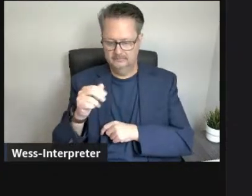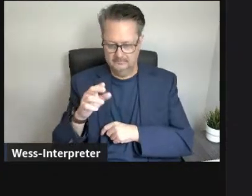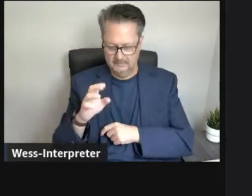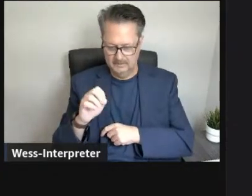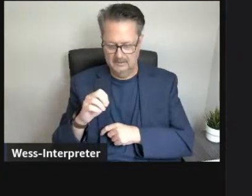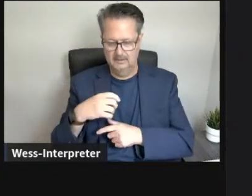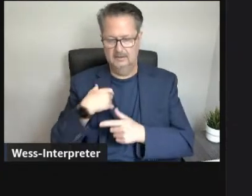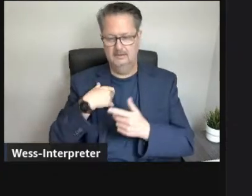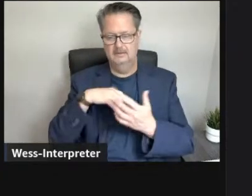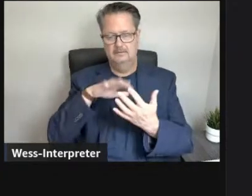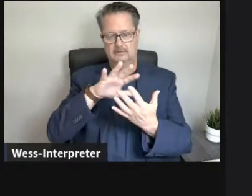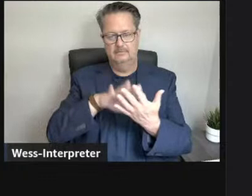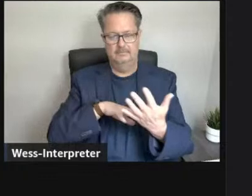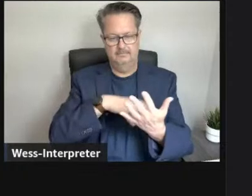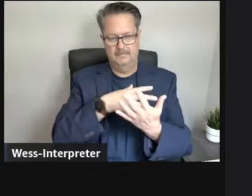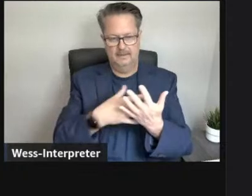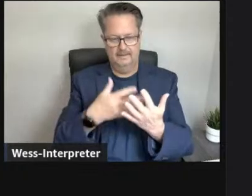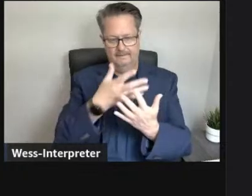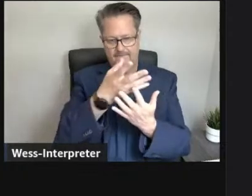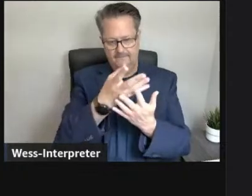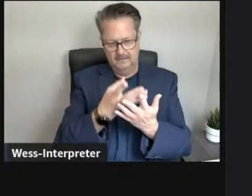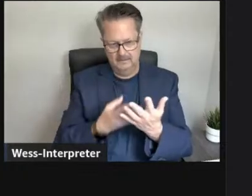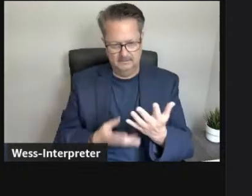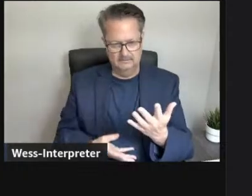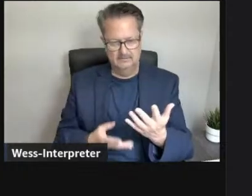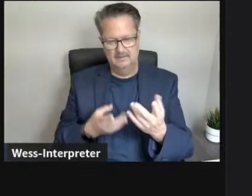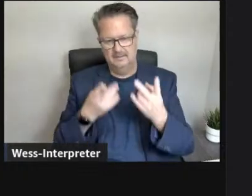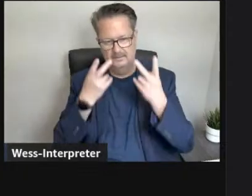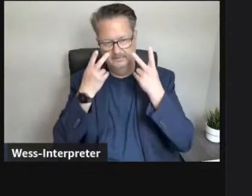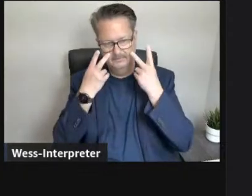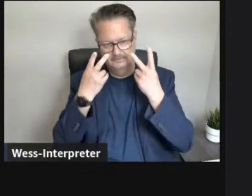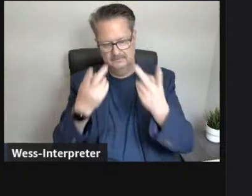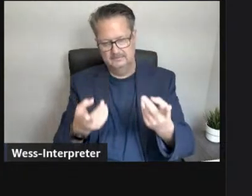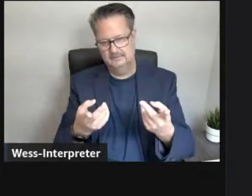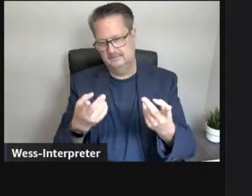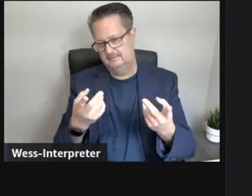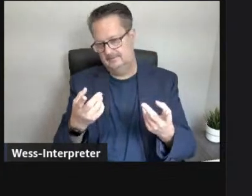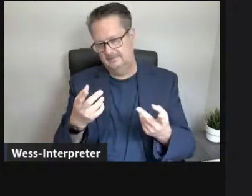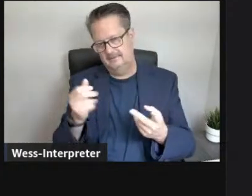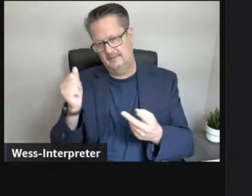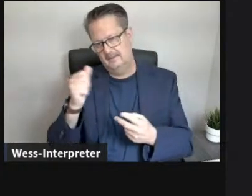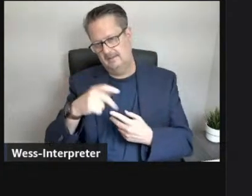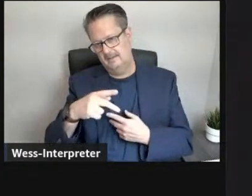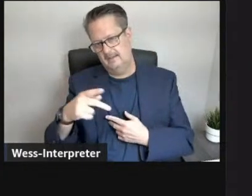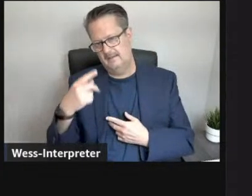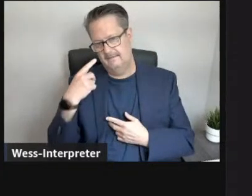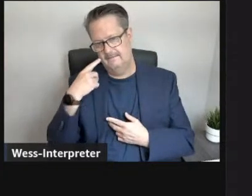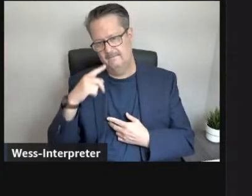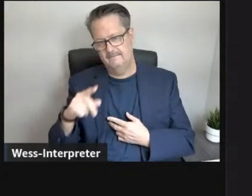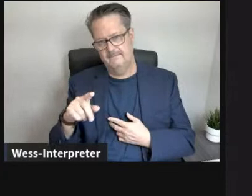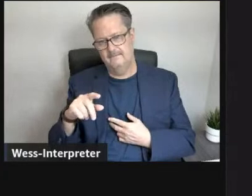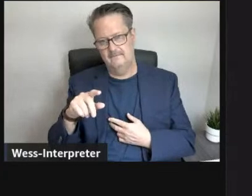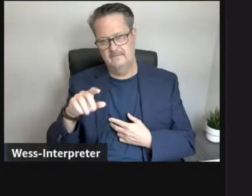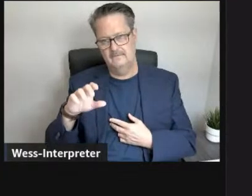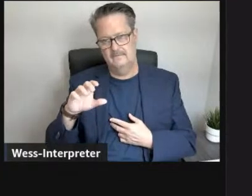manifests. And here it is. So this is the application of the UI. So let me.